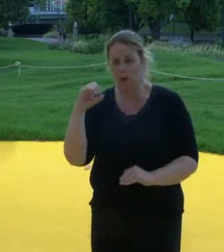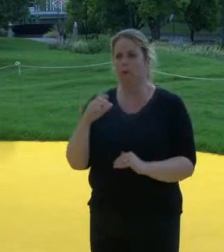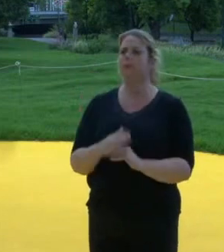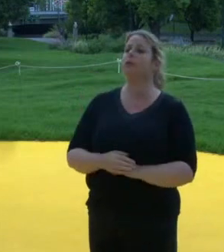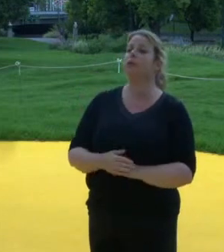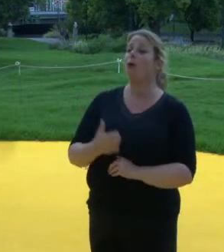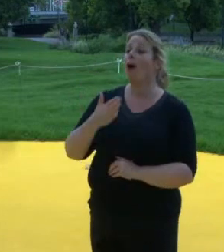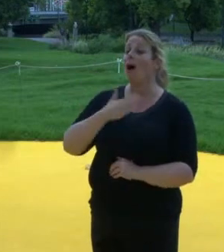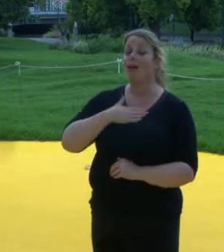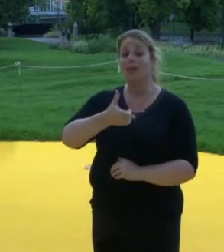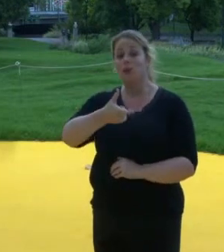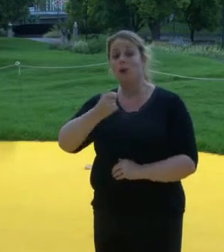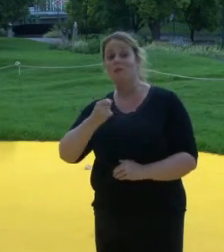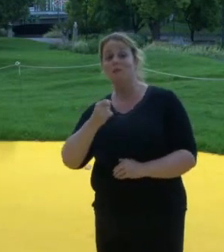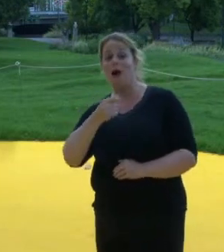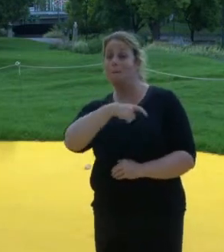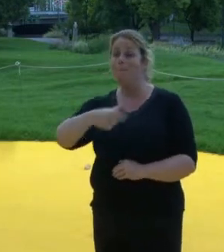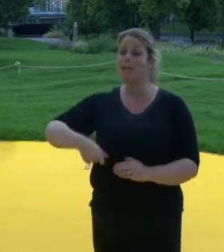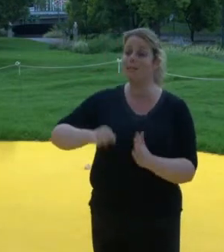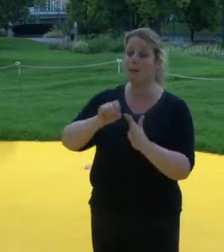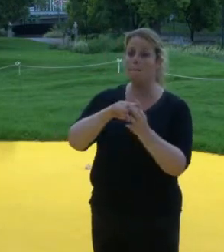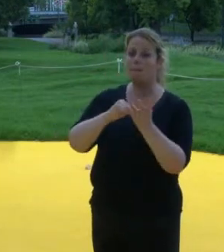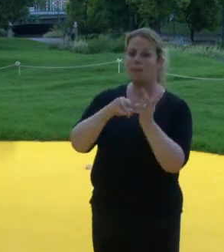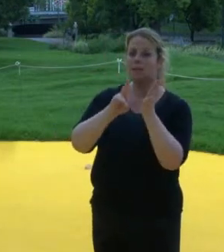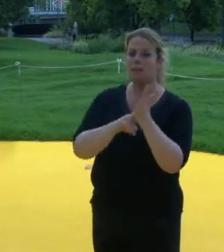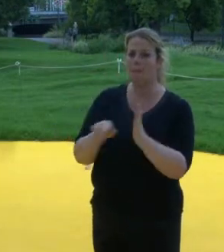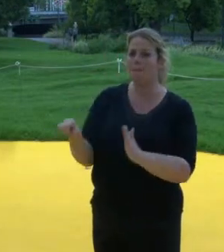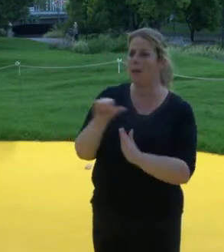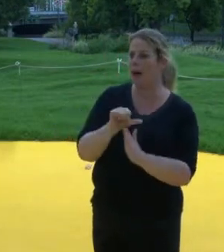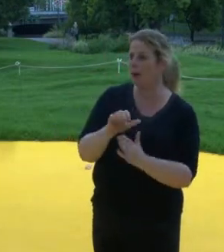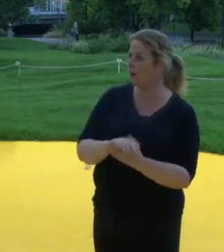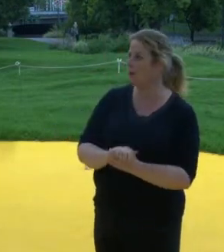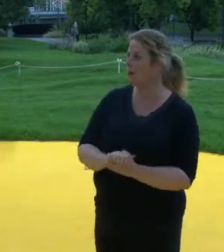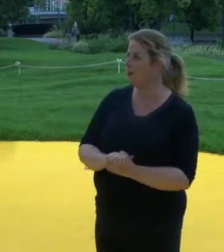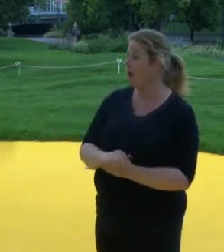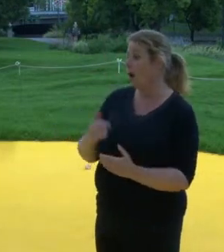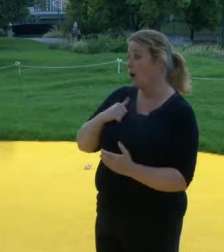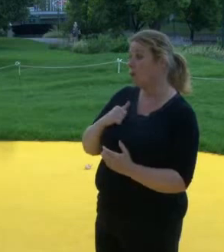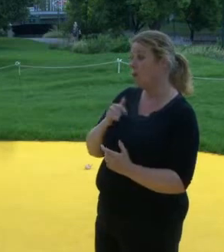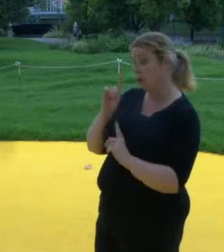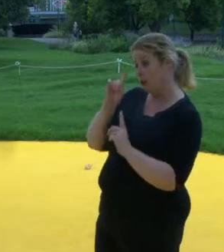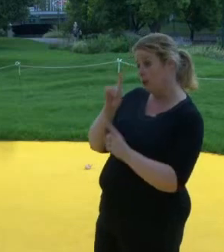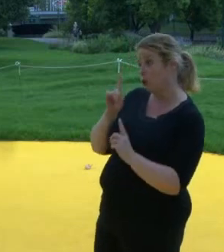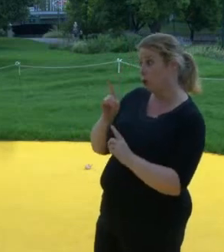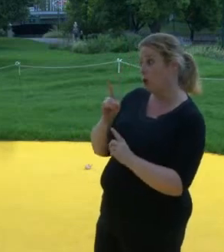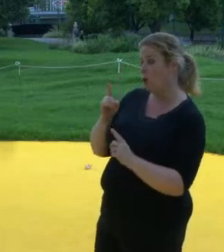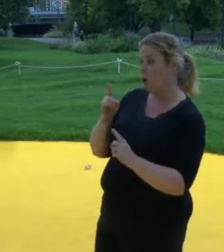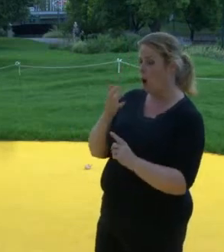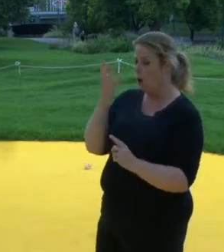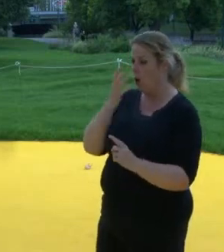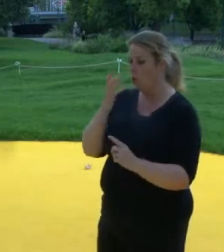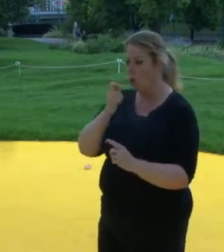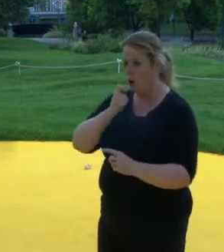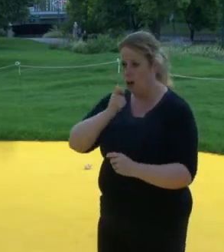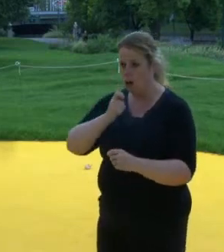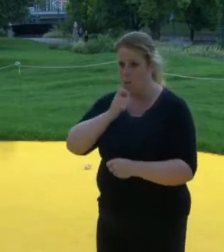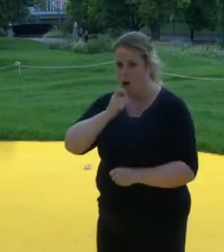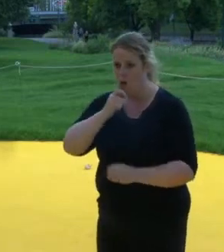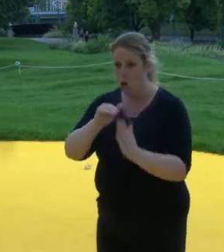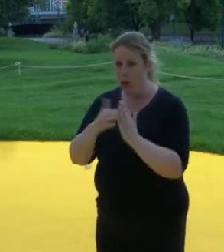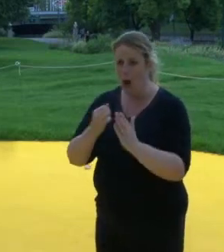Minister Pearson back to the stage to announce the winner. And Minister Pearson, I'm going to warn you, I have put red lipstick on the microphone. My